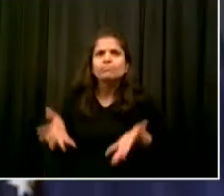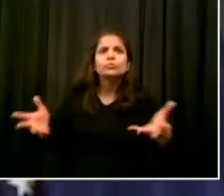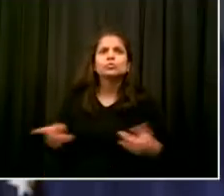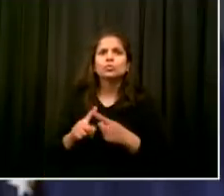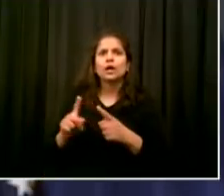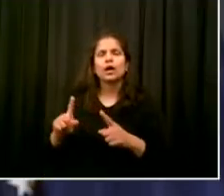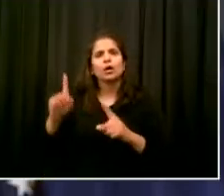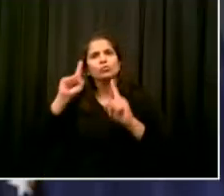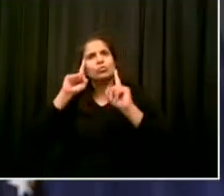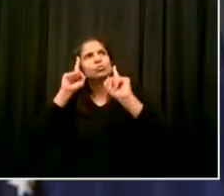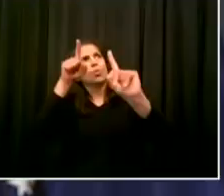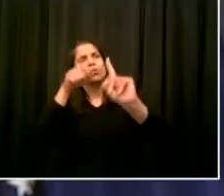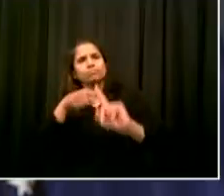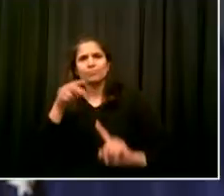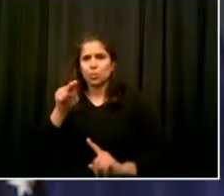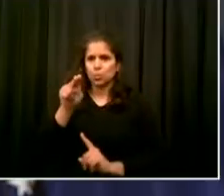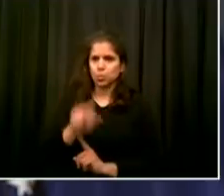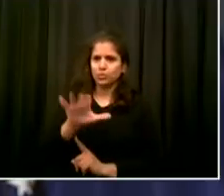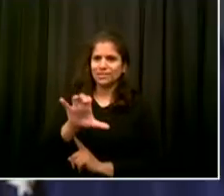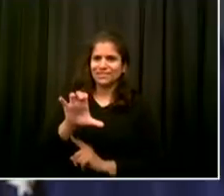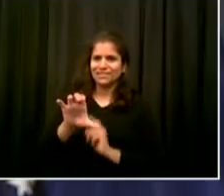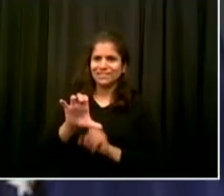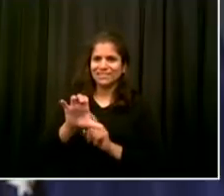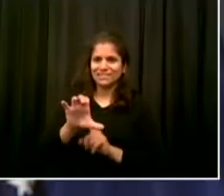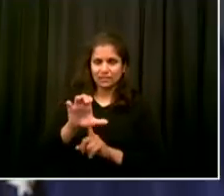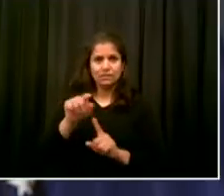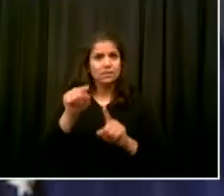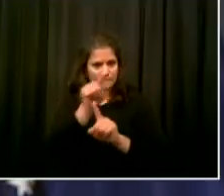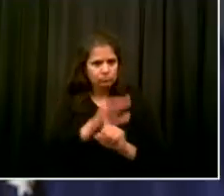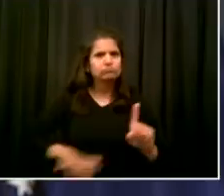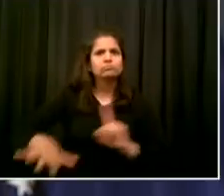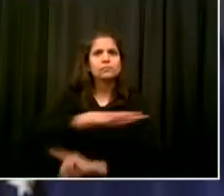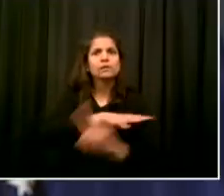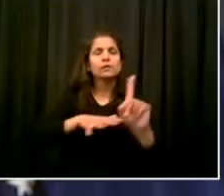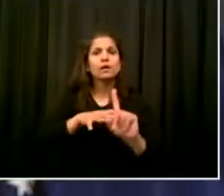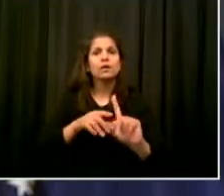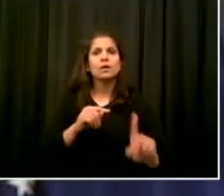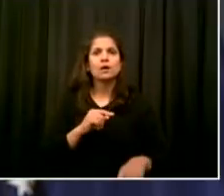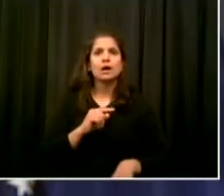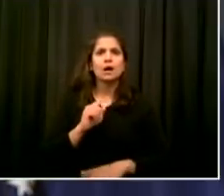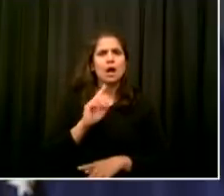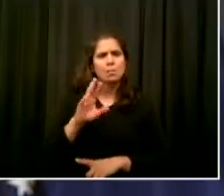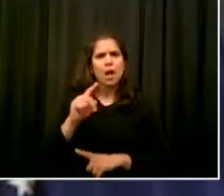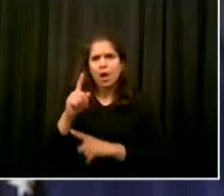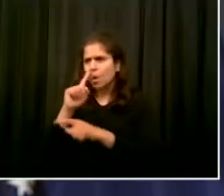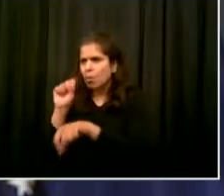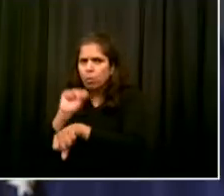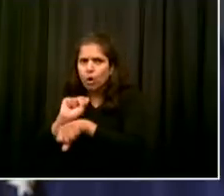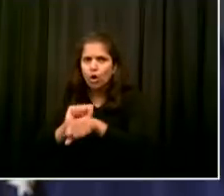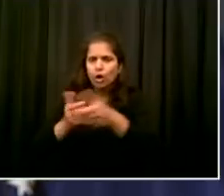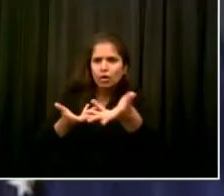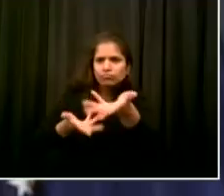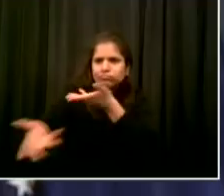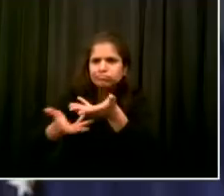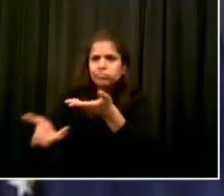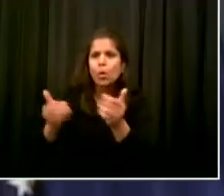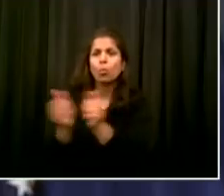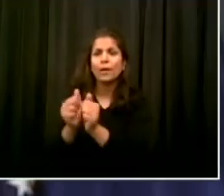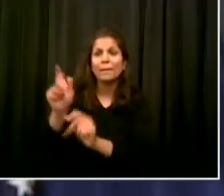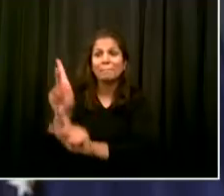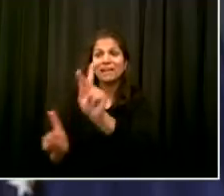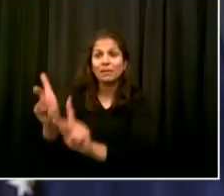community leaders, reached out to folks in labor and in government, and said that this work is important. And as you